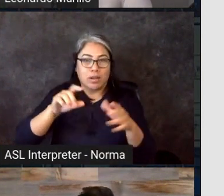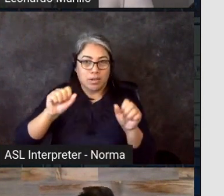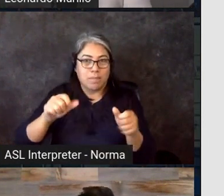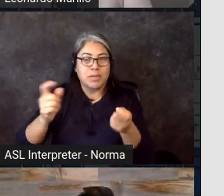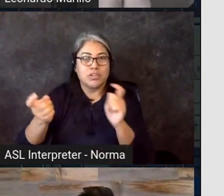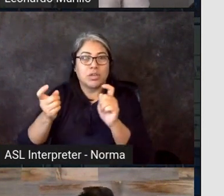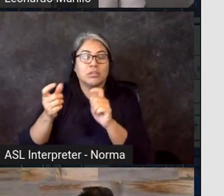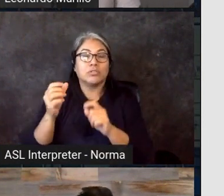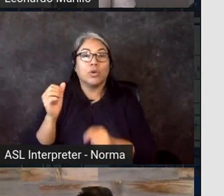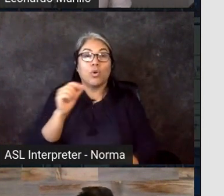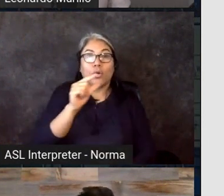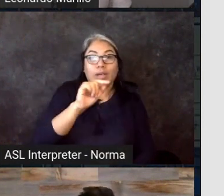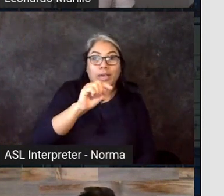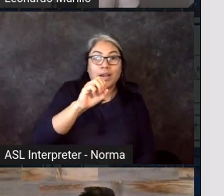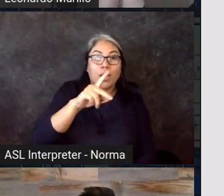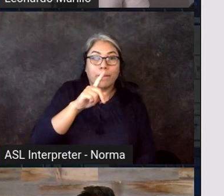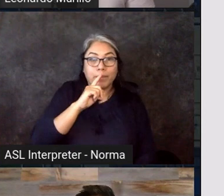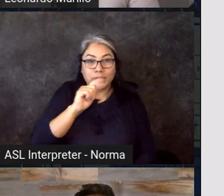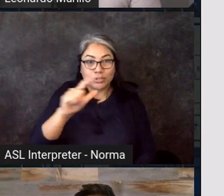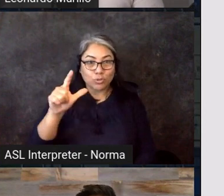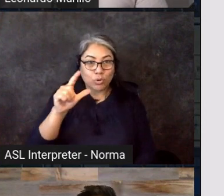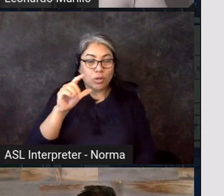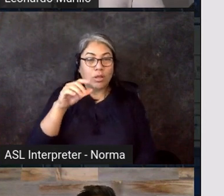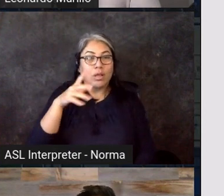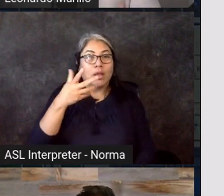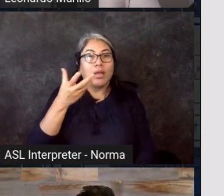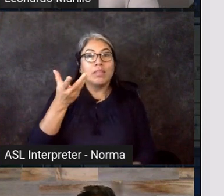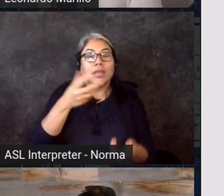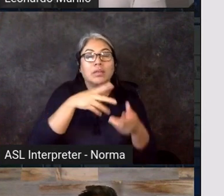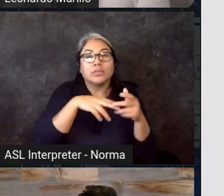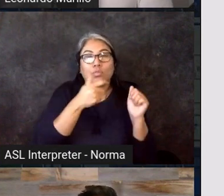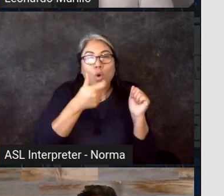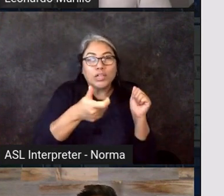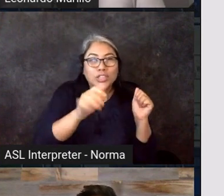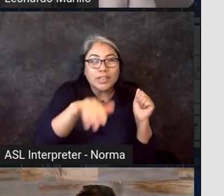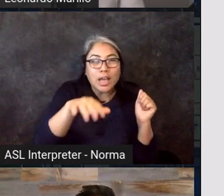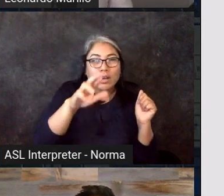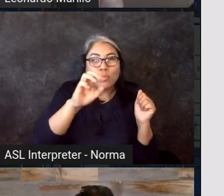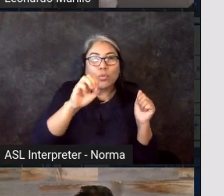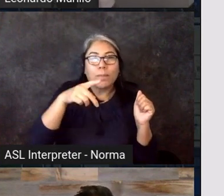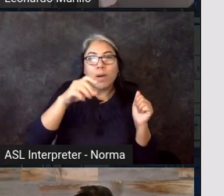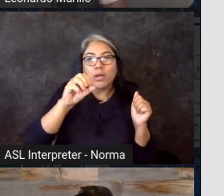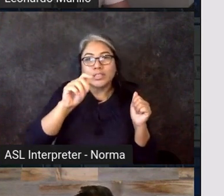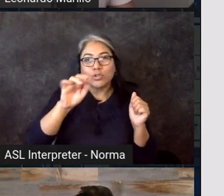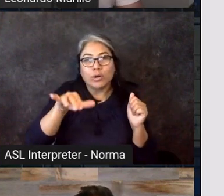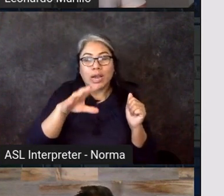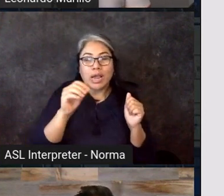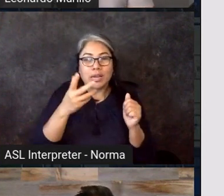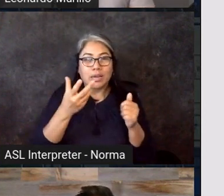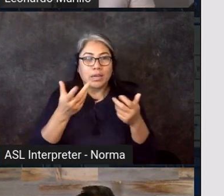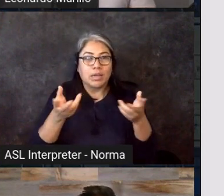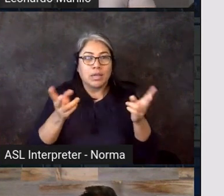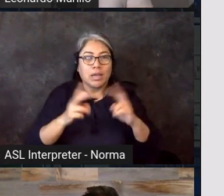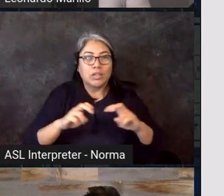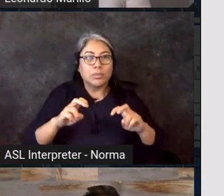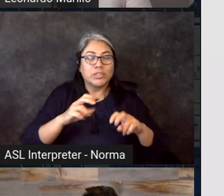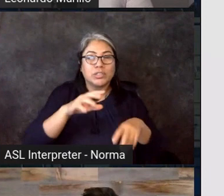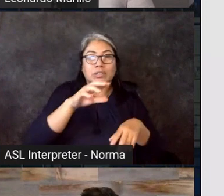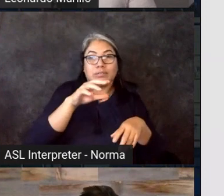it's constantly watching this repository, and it's introspecting the state of the runtime. So it will continuously